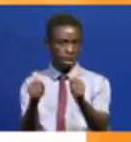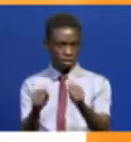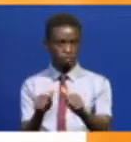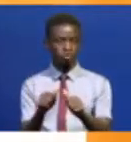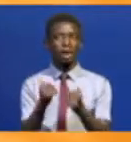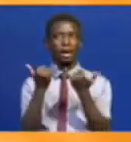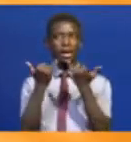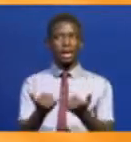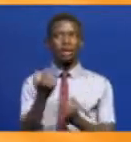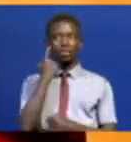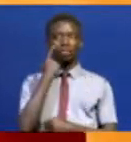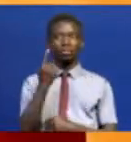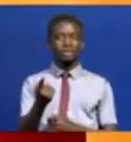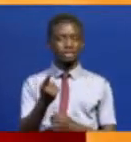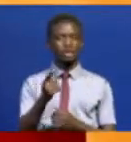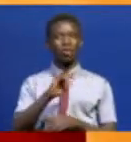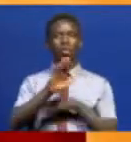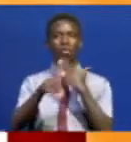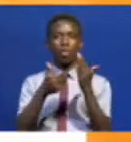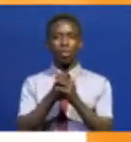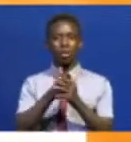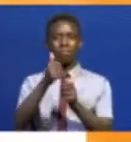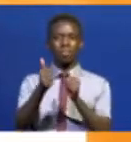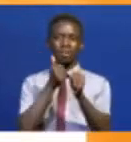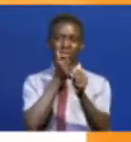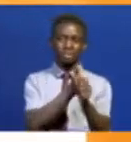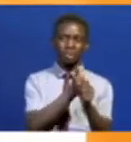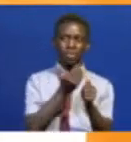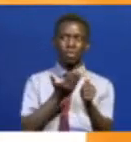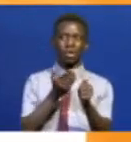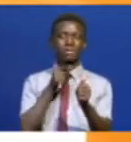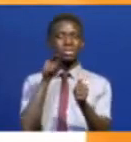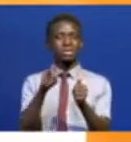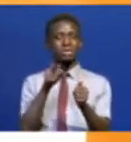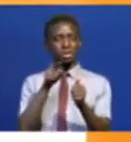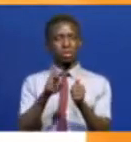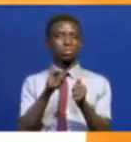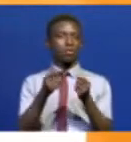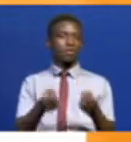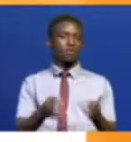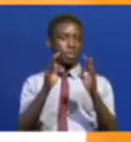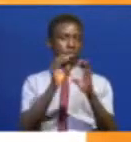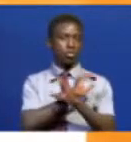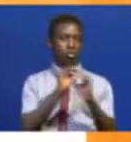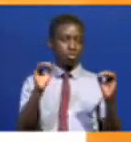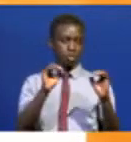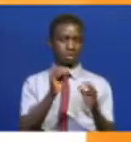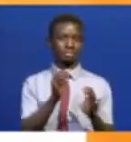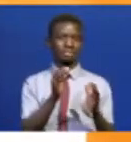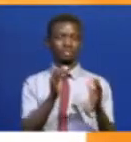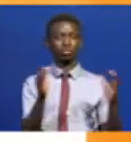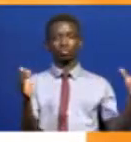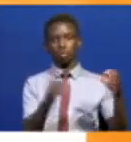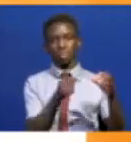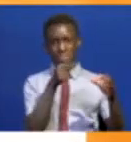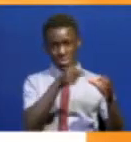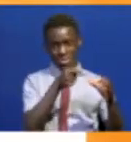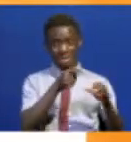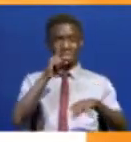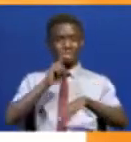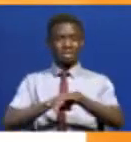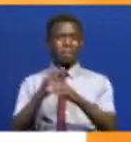falls mostly into that informality characteristic. Has therefore time